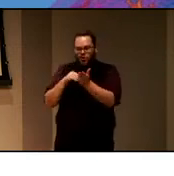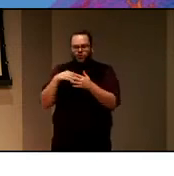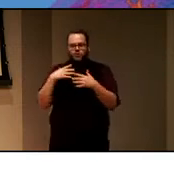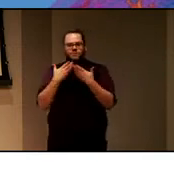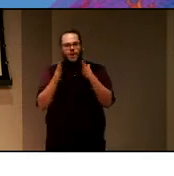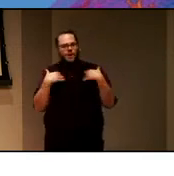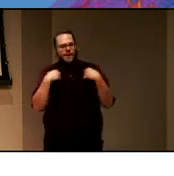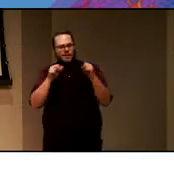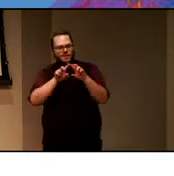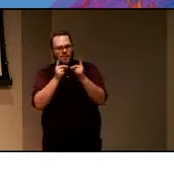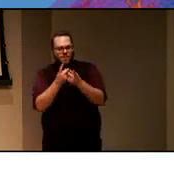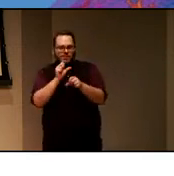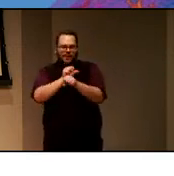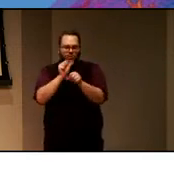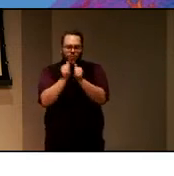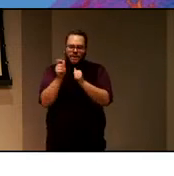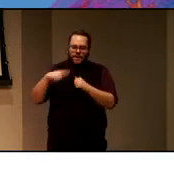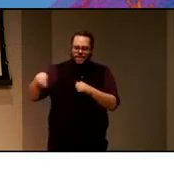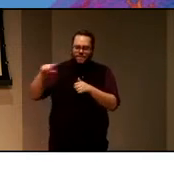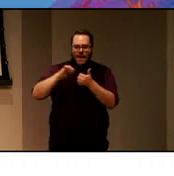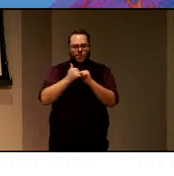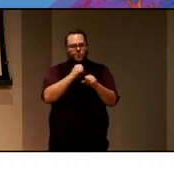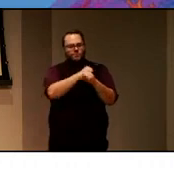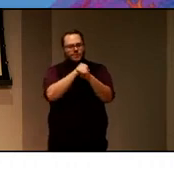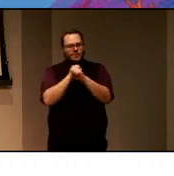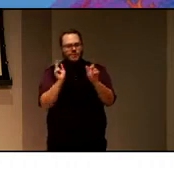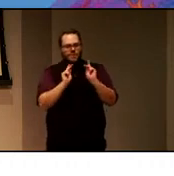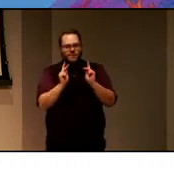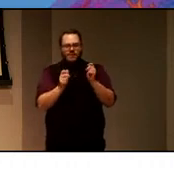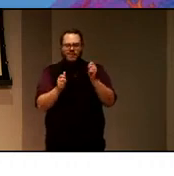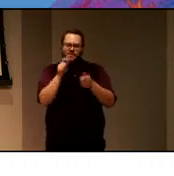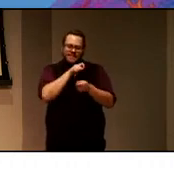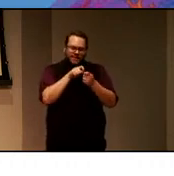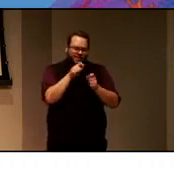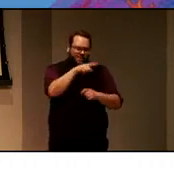health departments to help protect people, especially those that are most vulnerable.